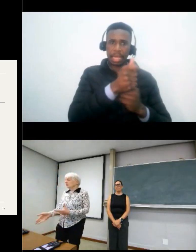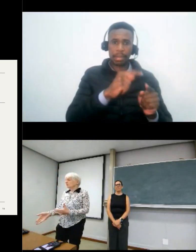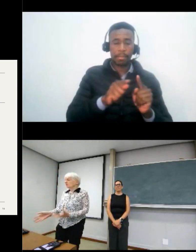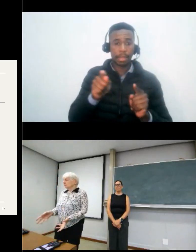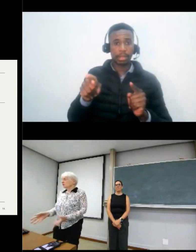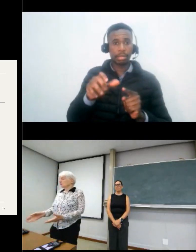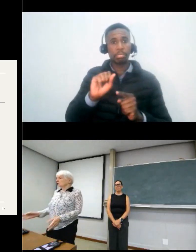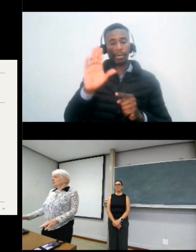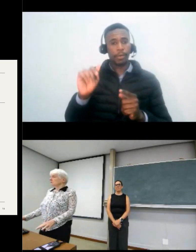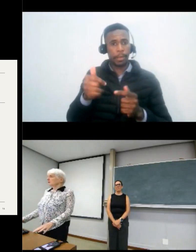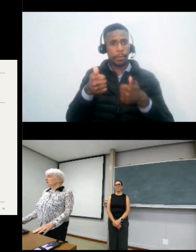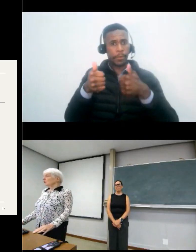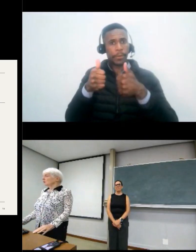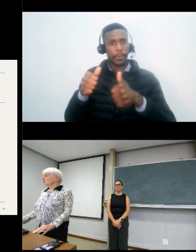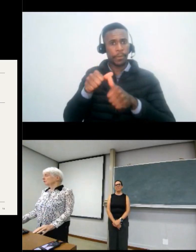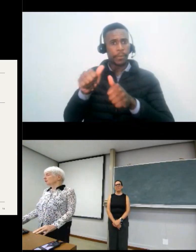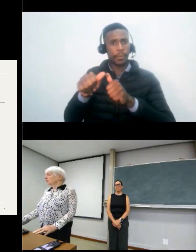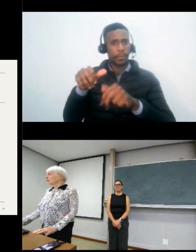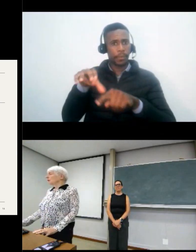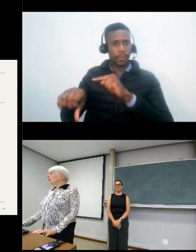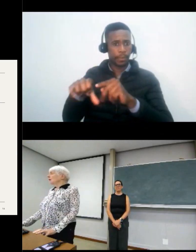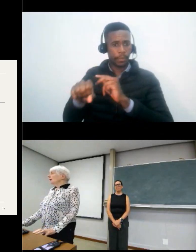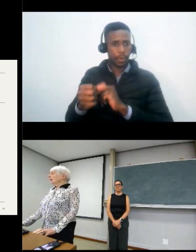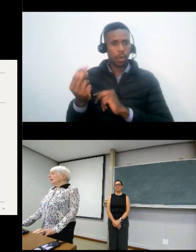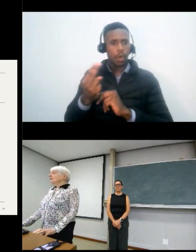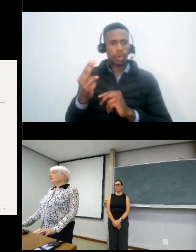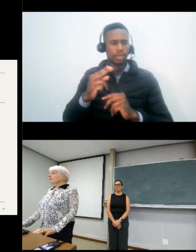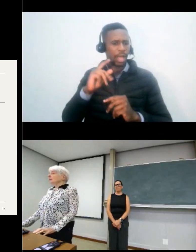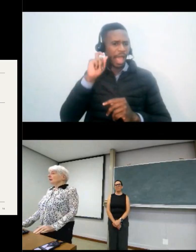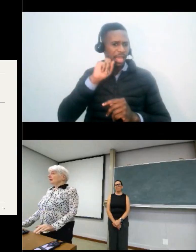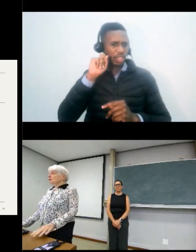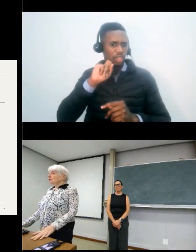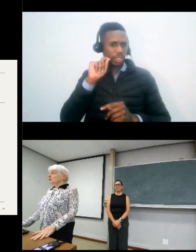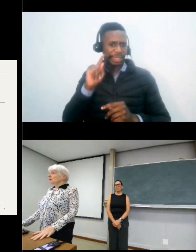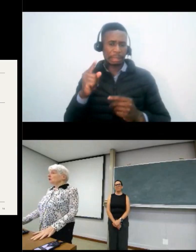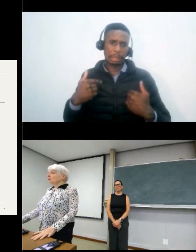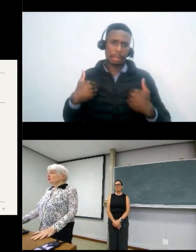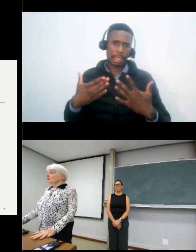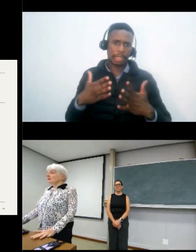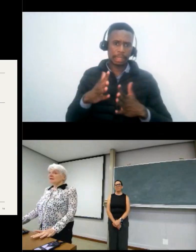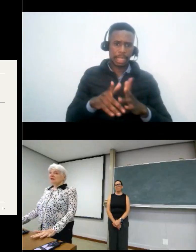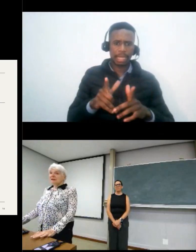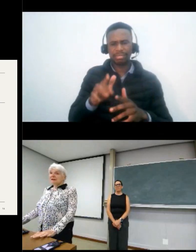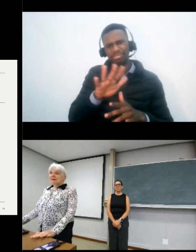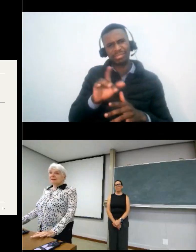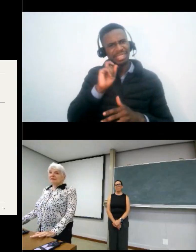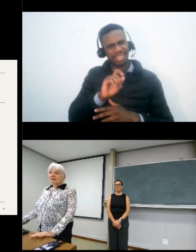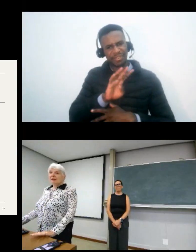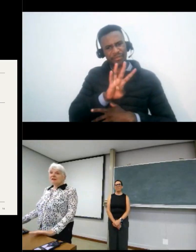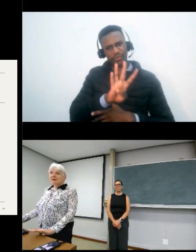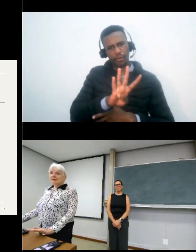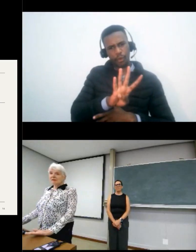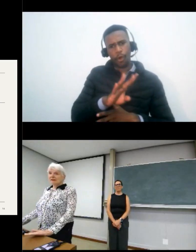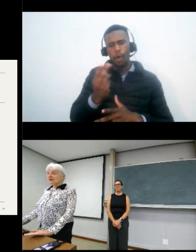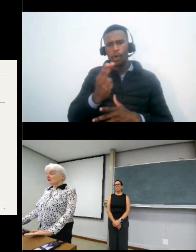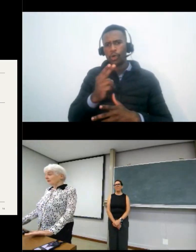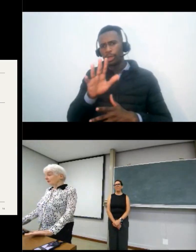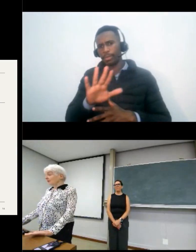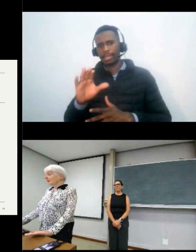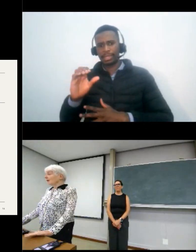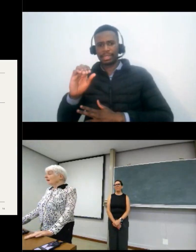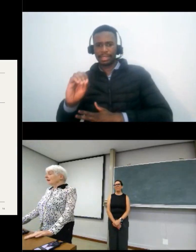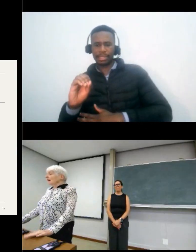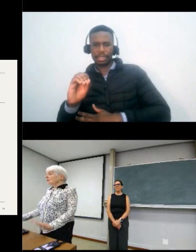acquisition, just a bit older than 4. And the range again was between 0 and 7 years, actually,